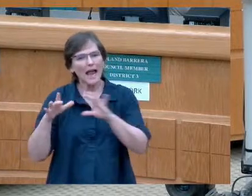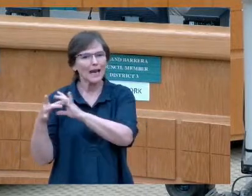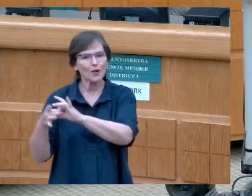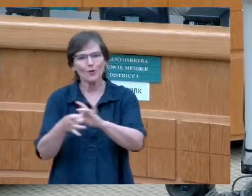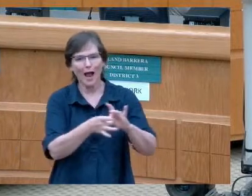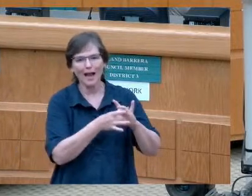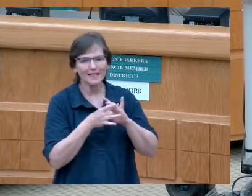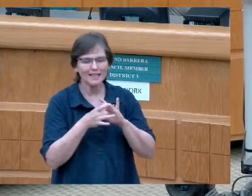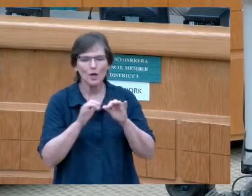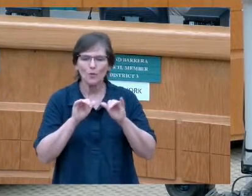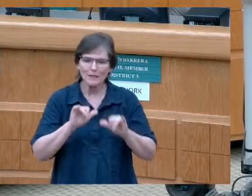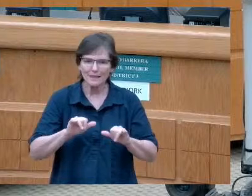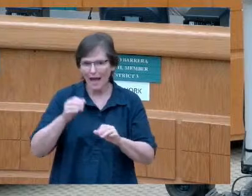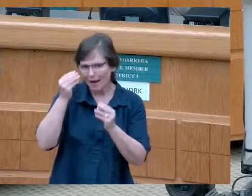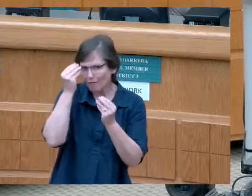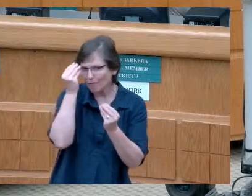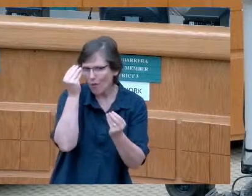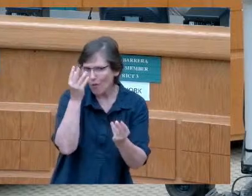Visit